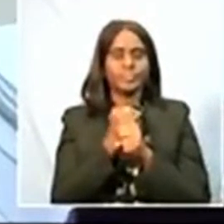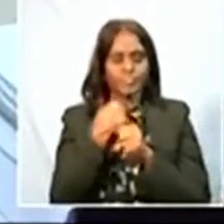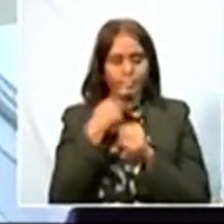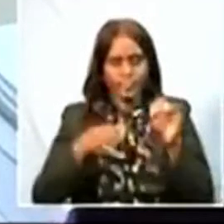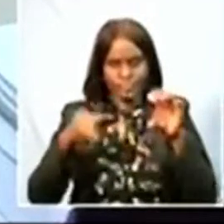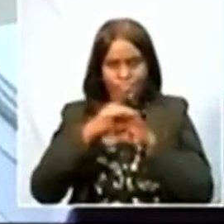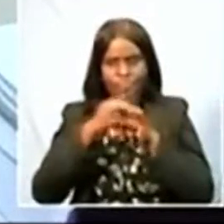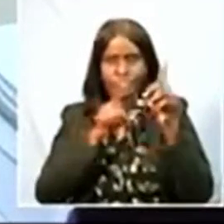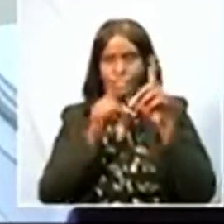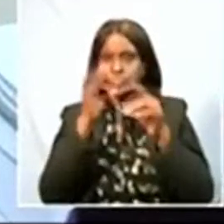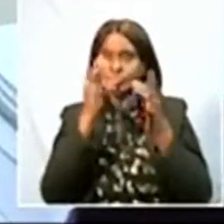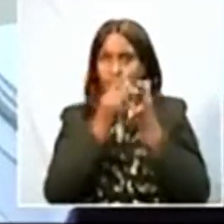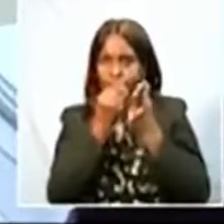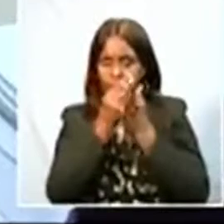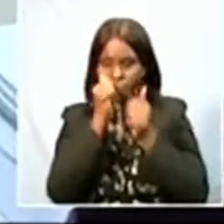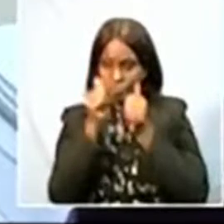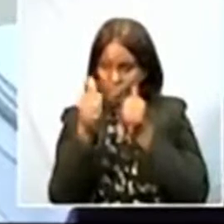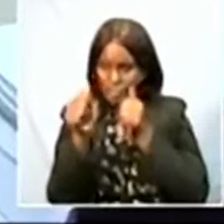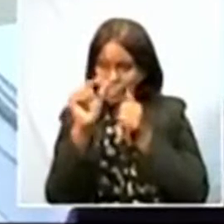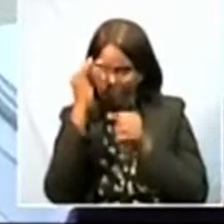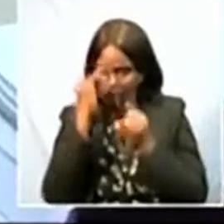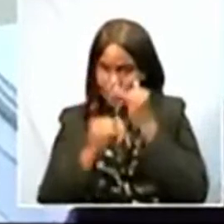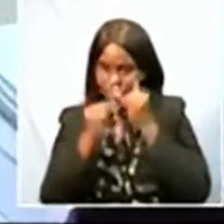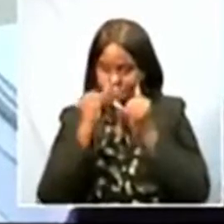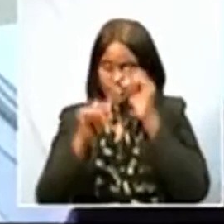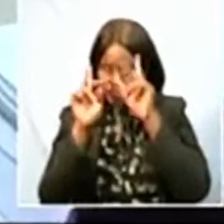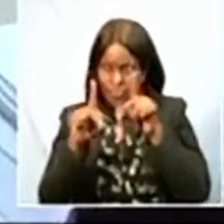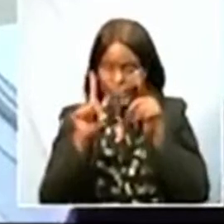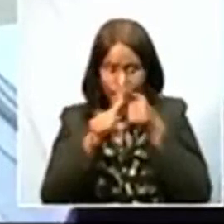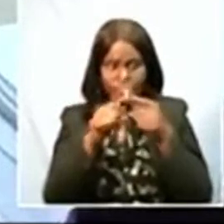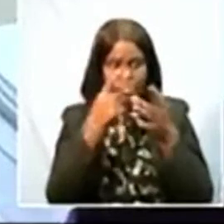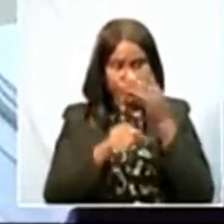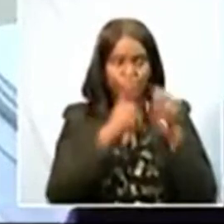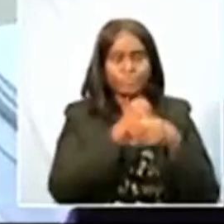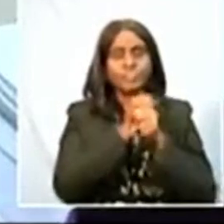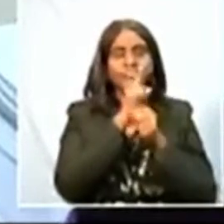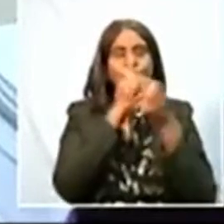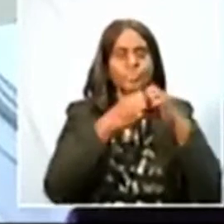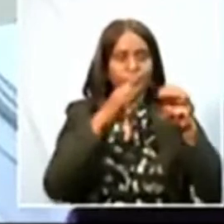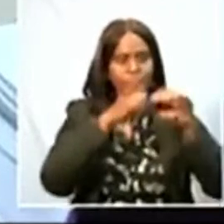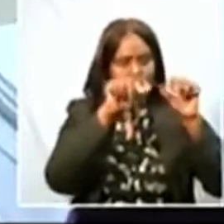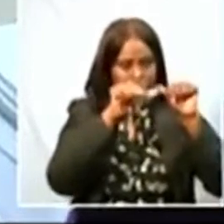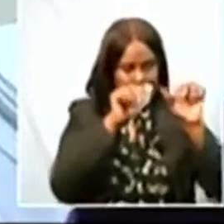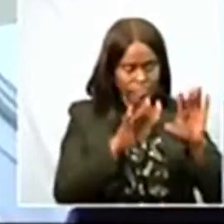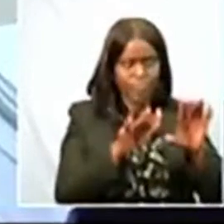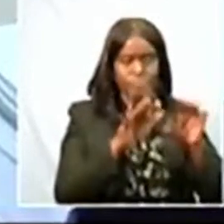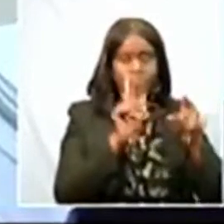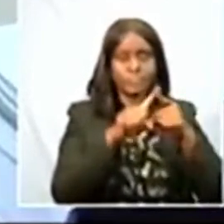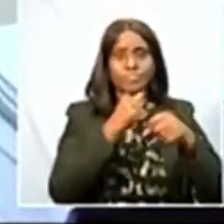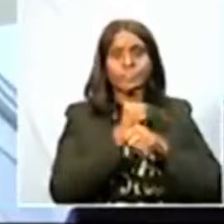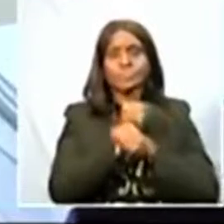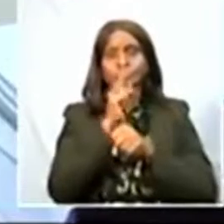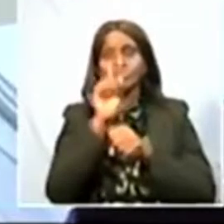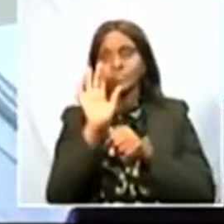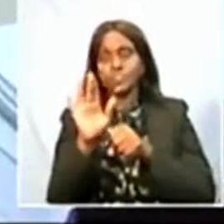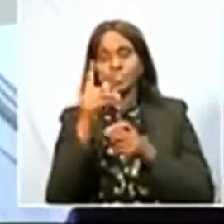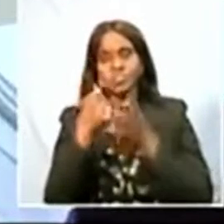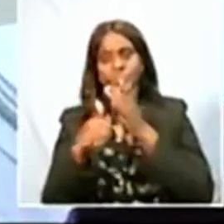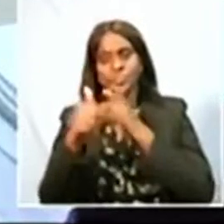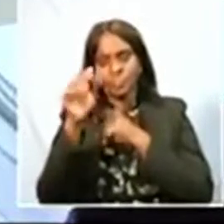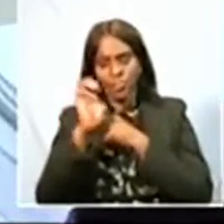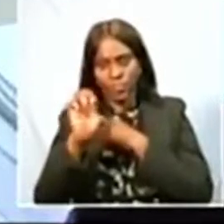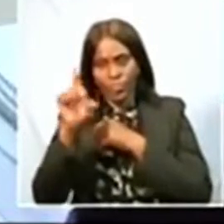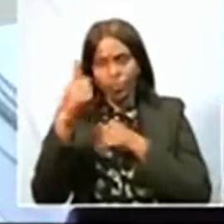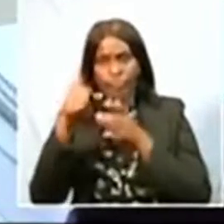included the Director of Finance? Because he's the final person to ensure, even the auditor, to ensure that whatever